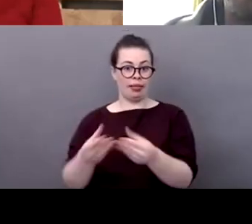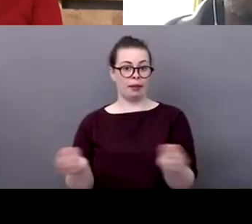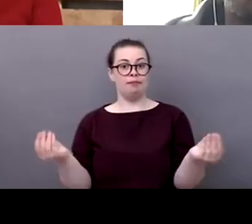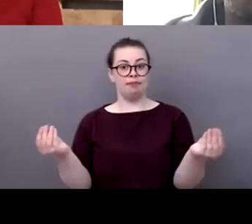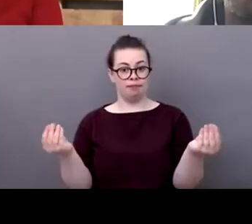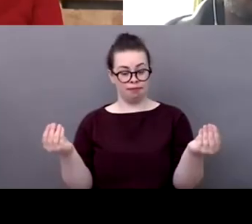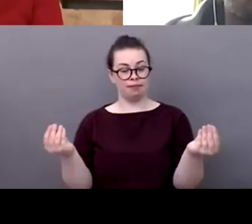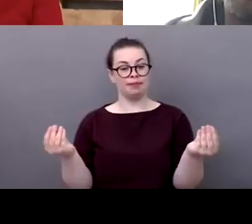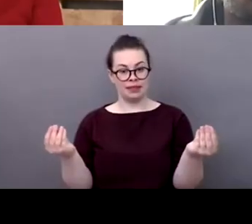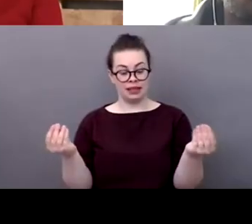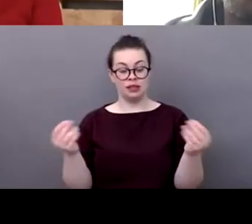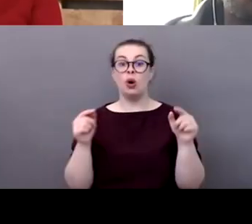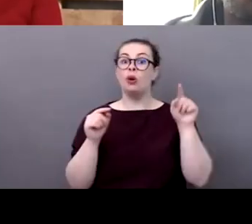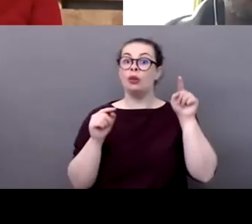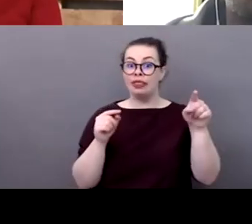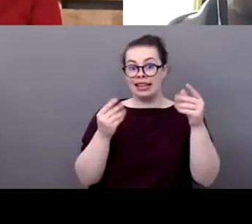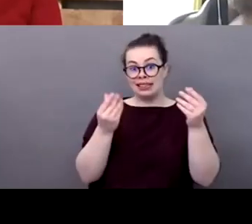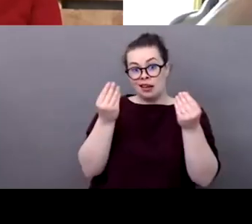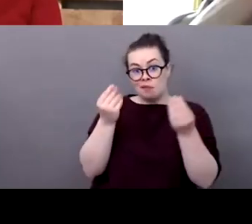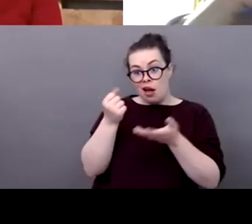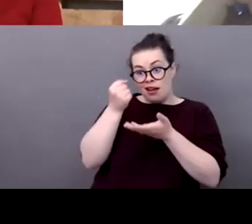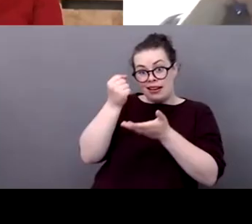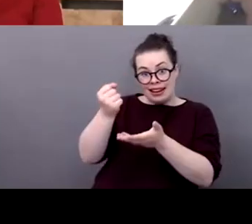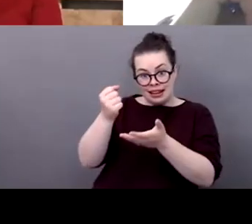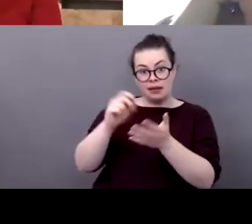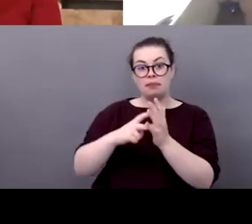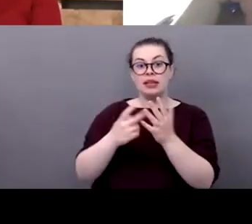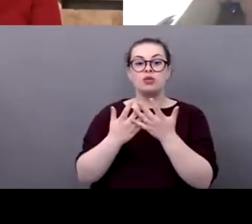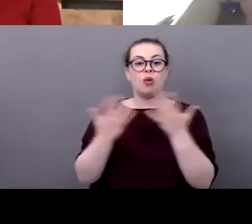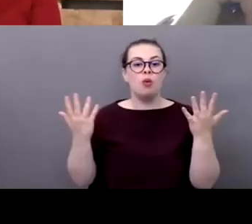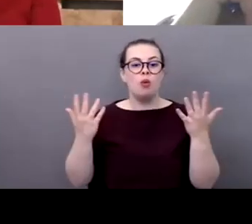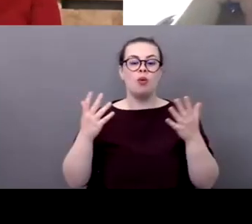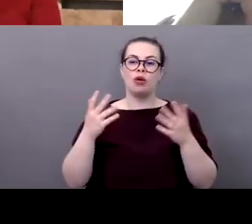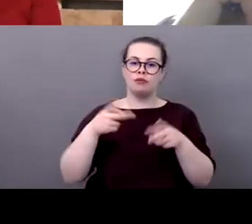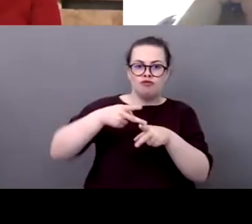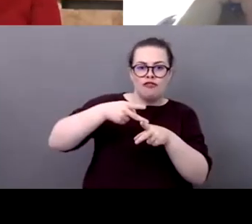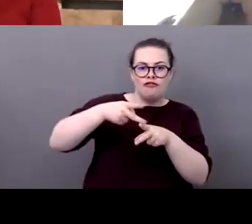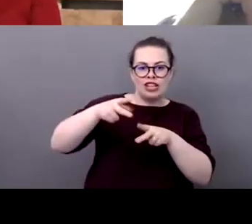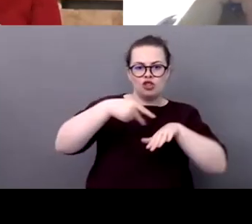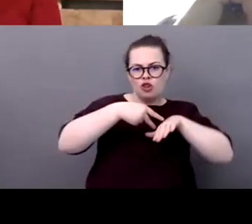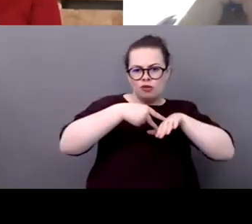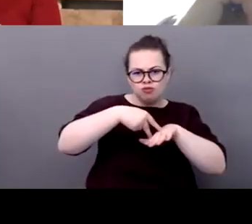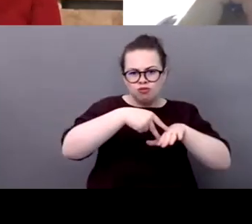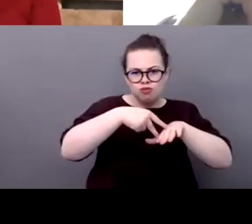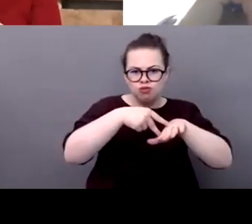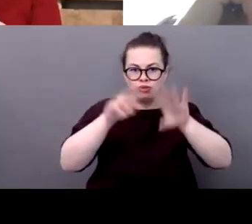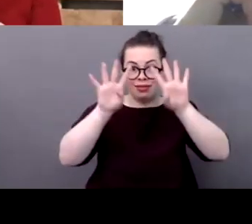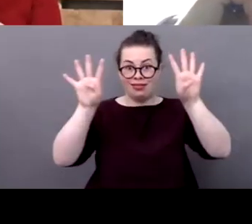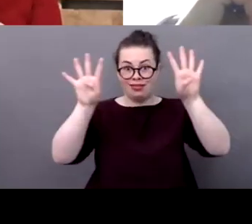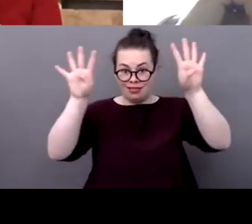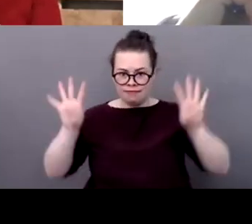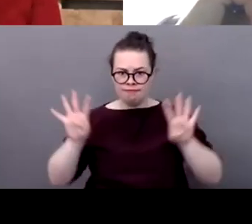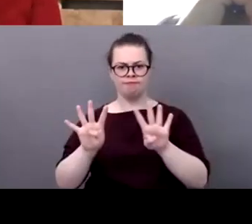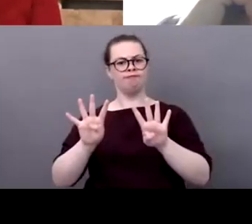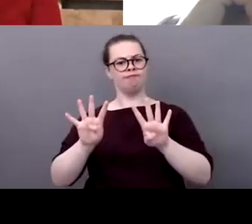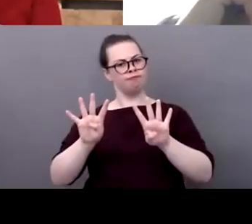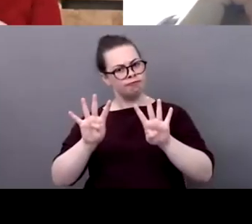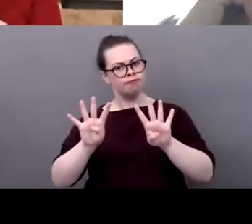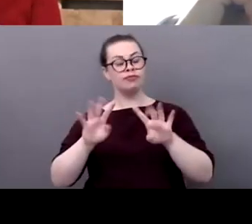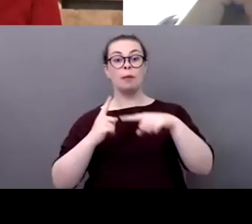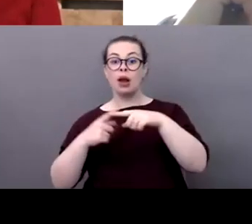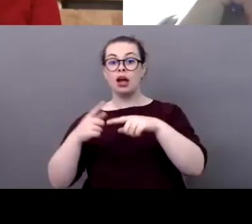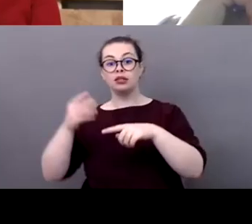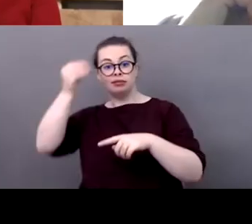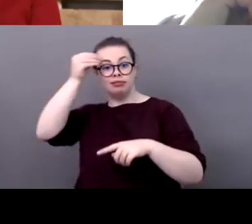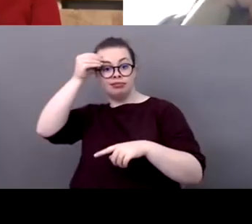professional athletes at the top themselves, but also from activists and scientists. And so capturing this